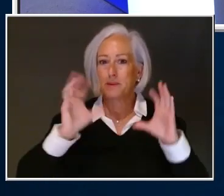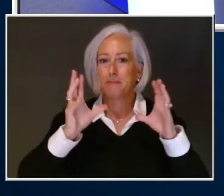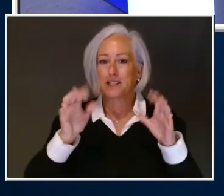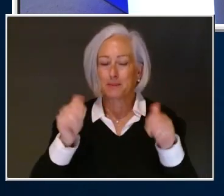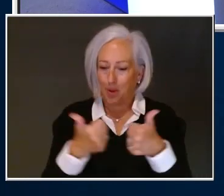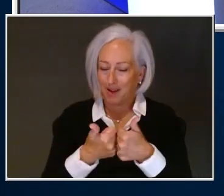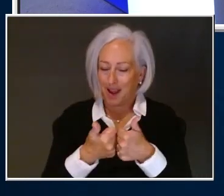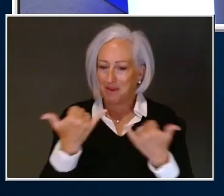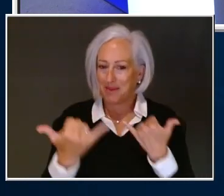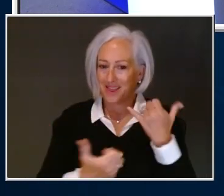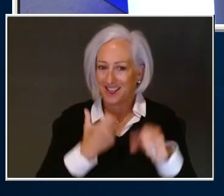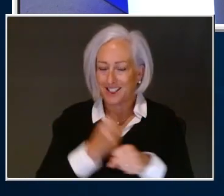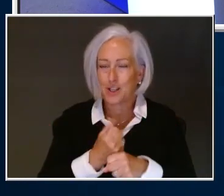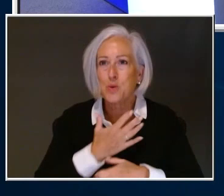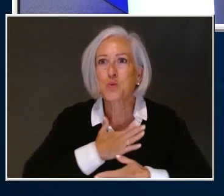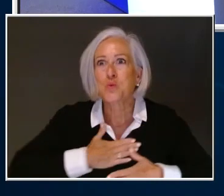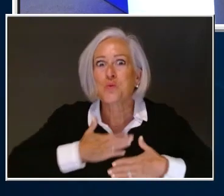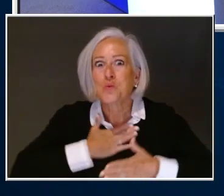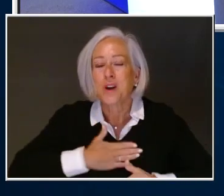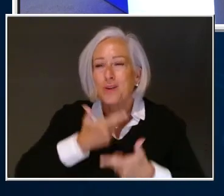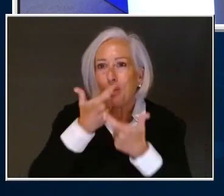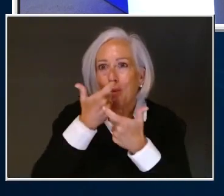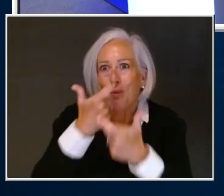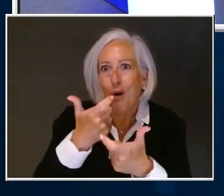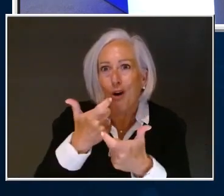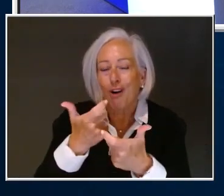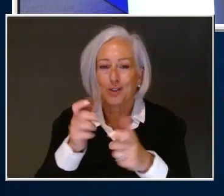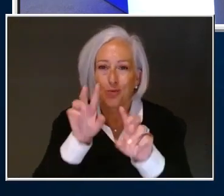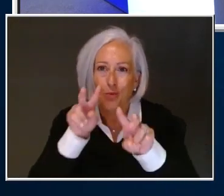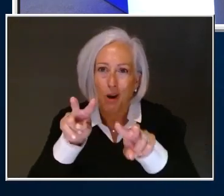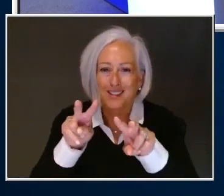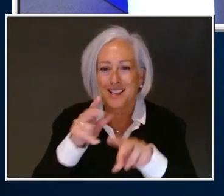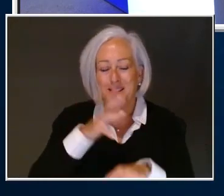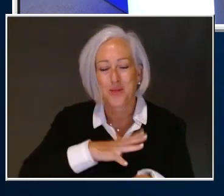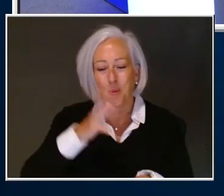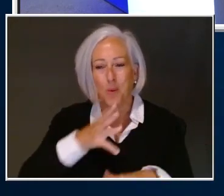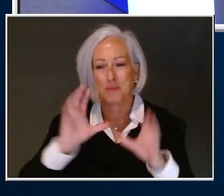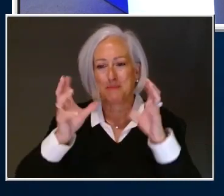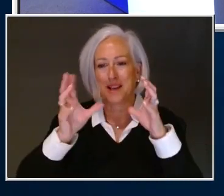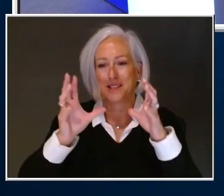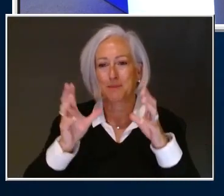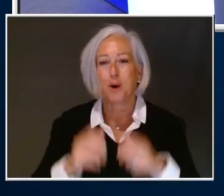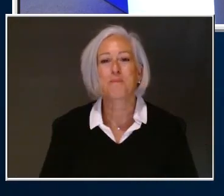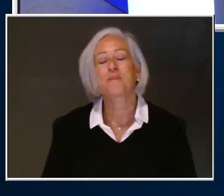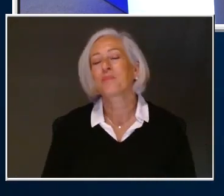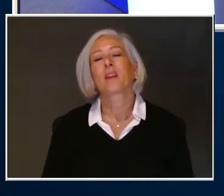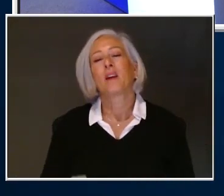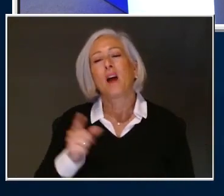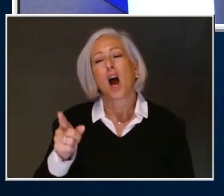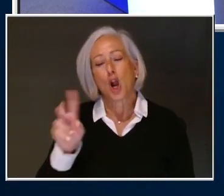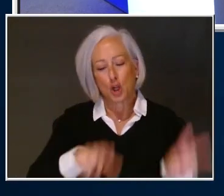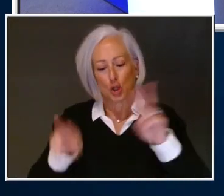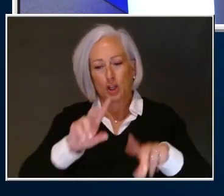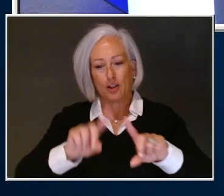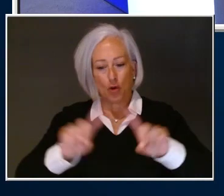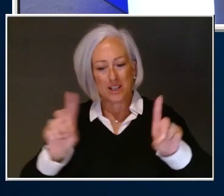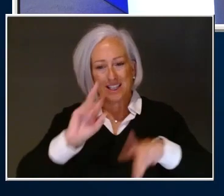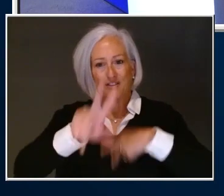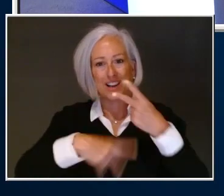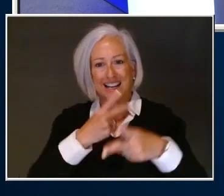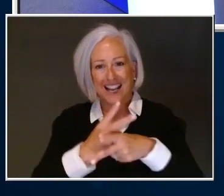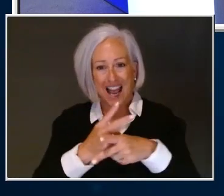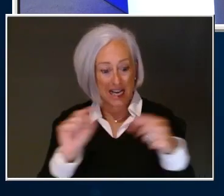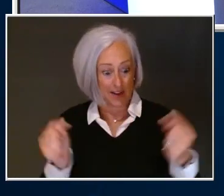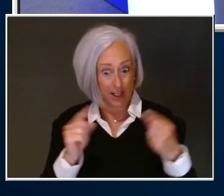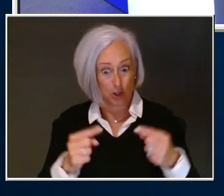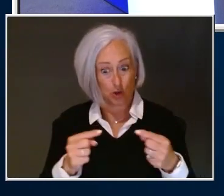Really enjoyed cheering on the ladies. Are you looking for different injuries? Are men, women prone to different